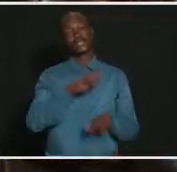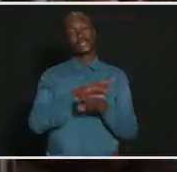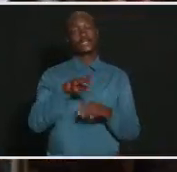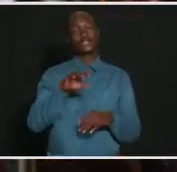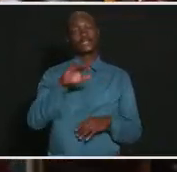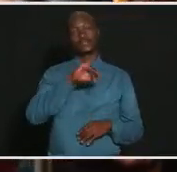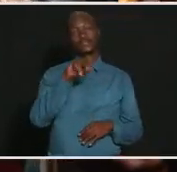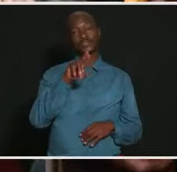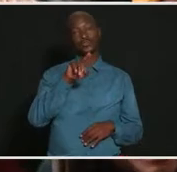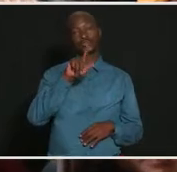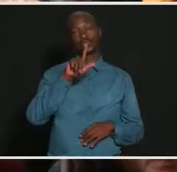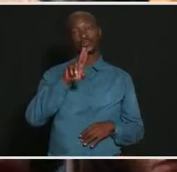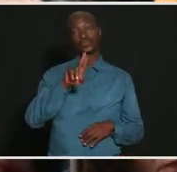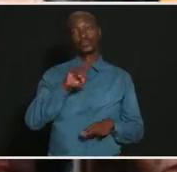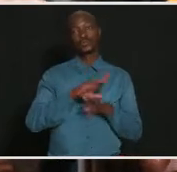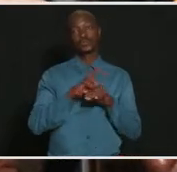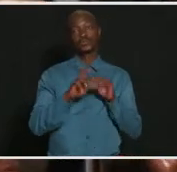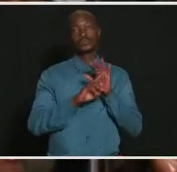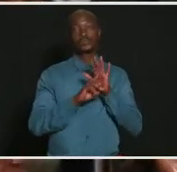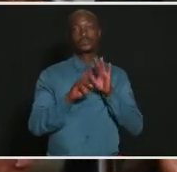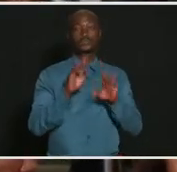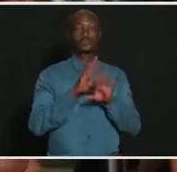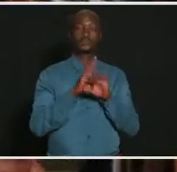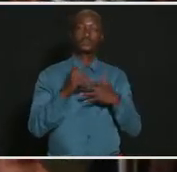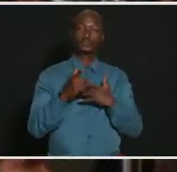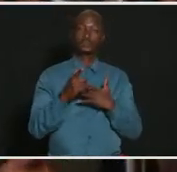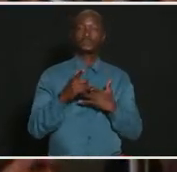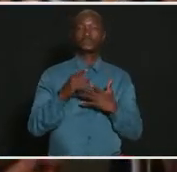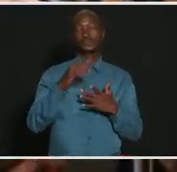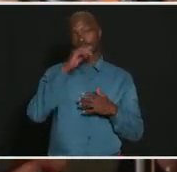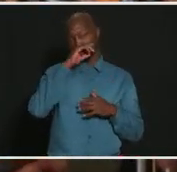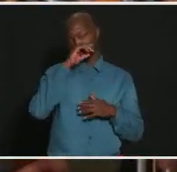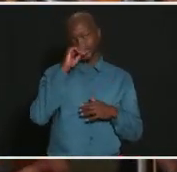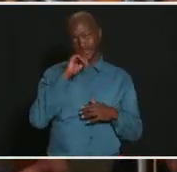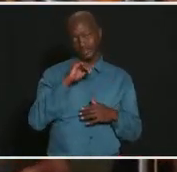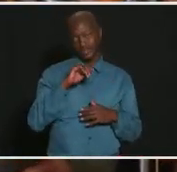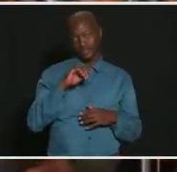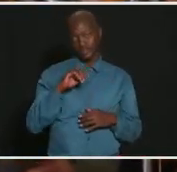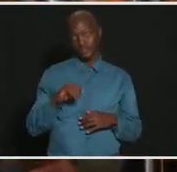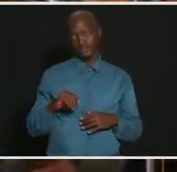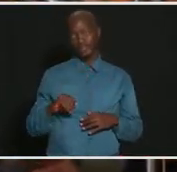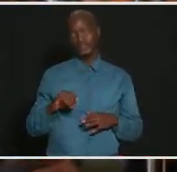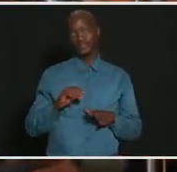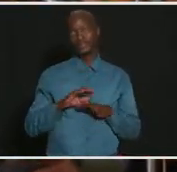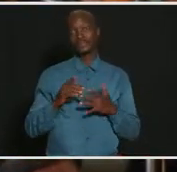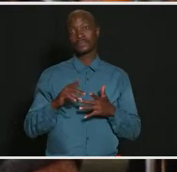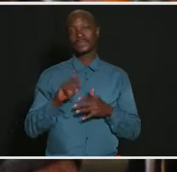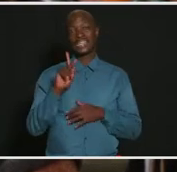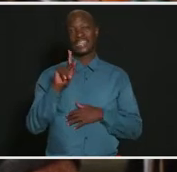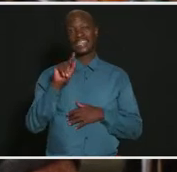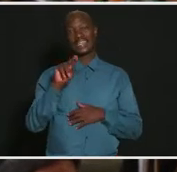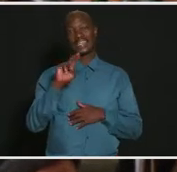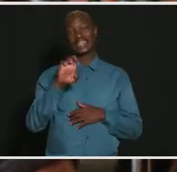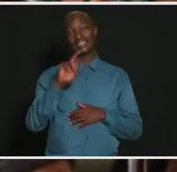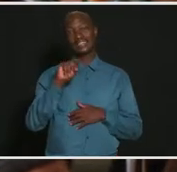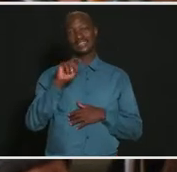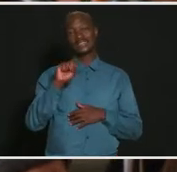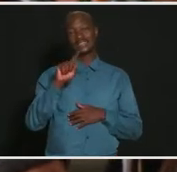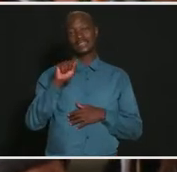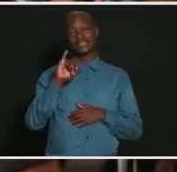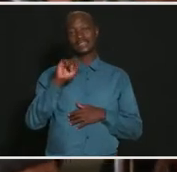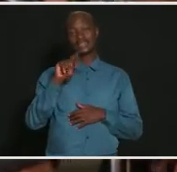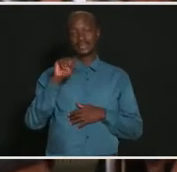this afternoon I'm presenting like the teddy bear Clinic and the Kensington residence and repair